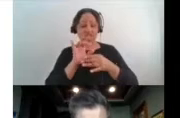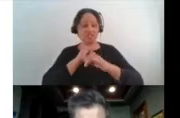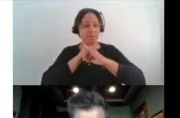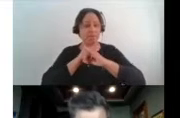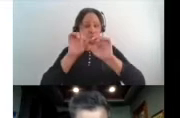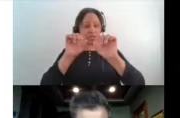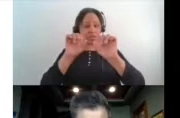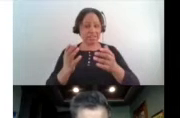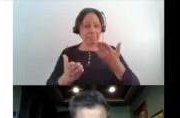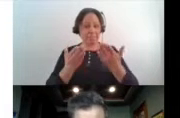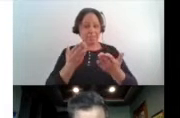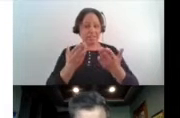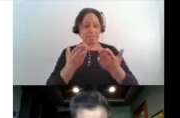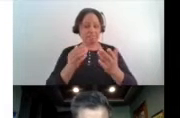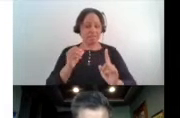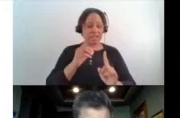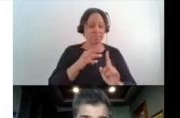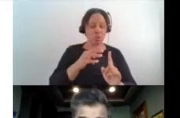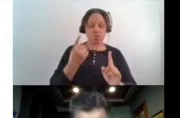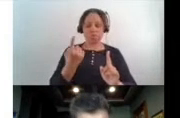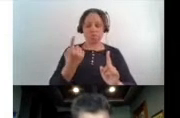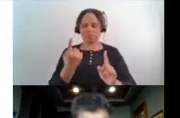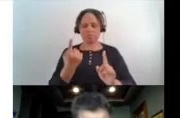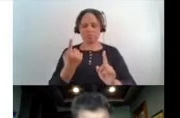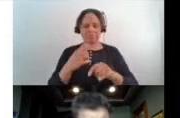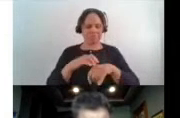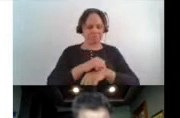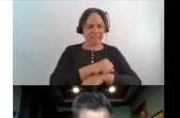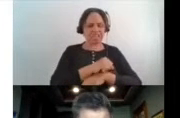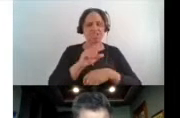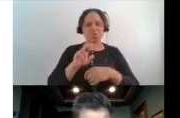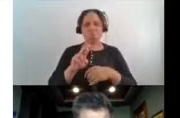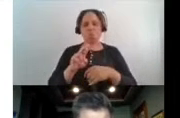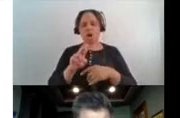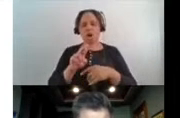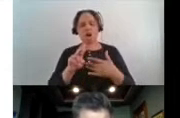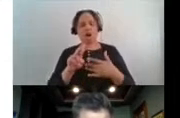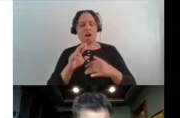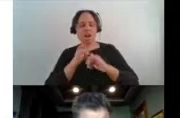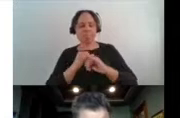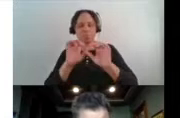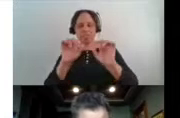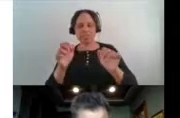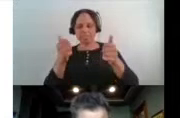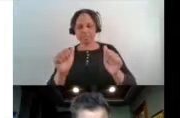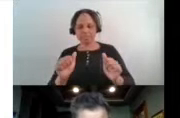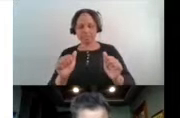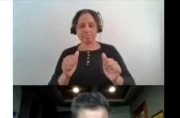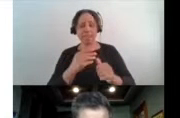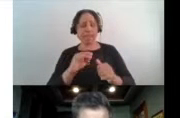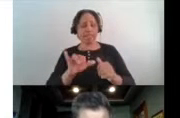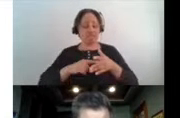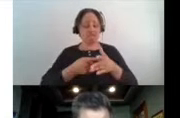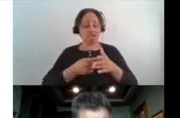environmental, infectious, malignancy, even emotional stress, whatever that trigger may be, that elicits a response in the immune system, and now the